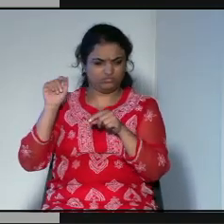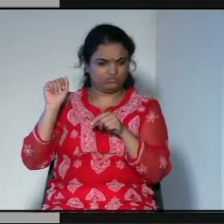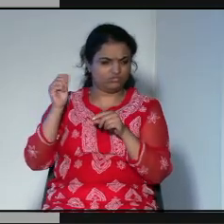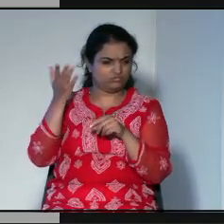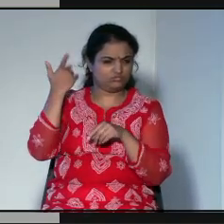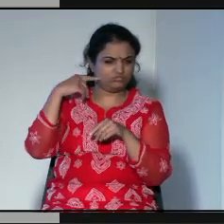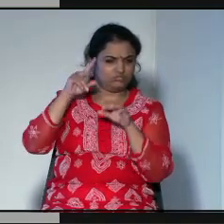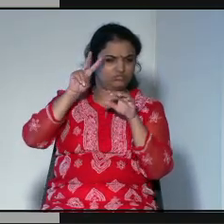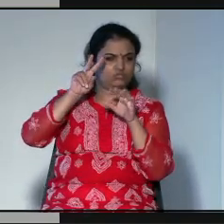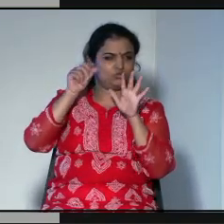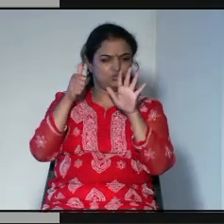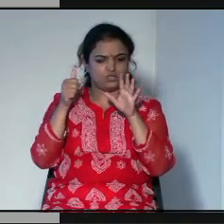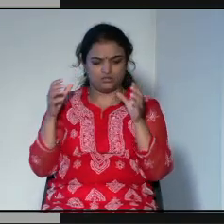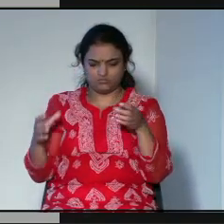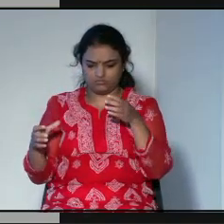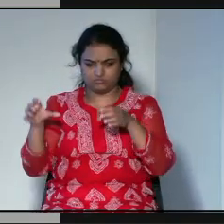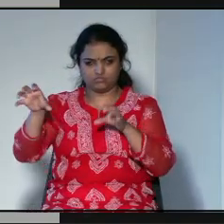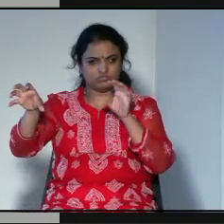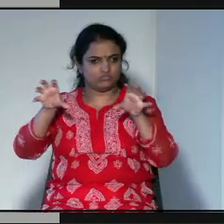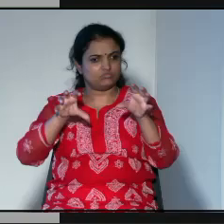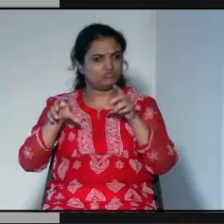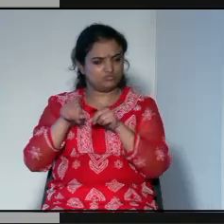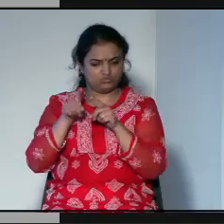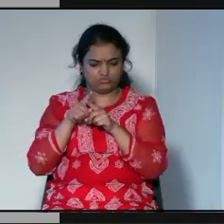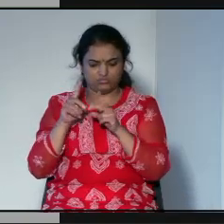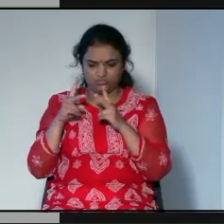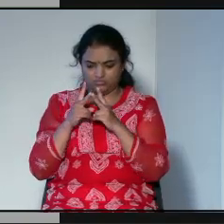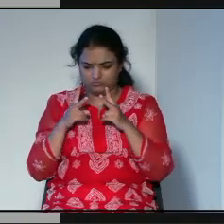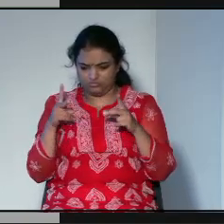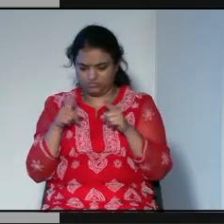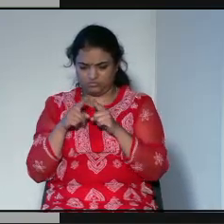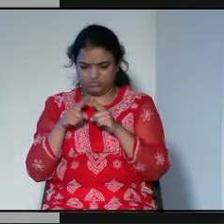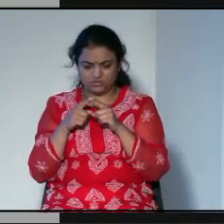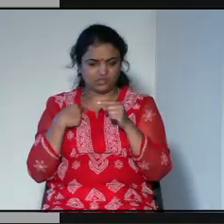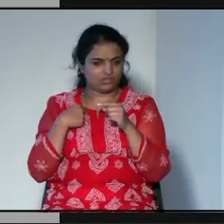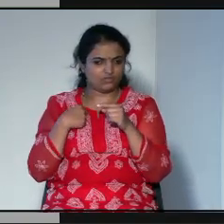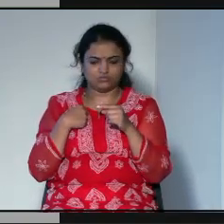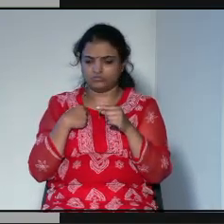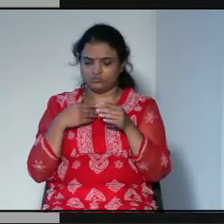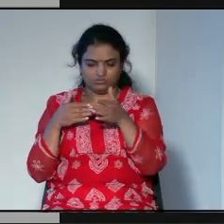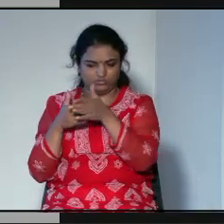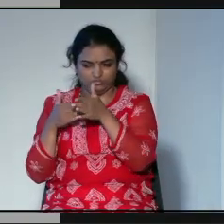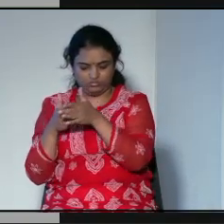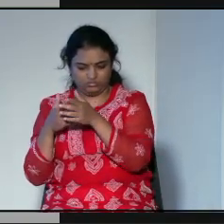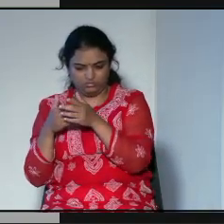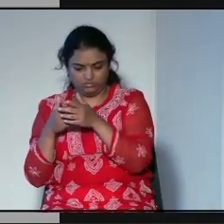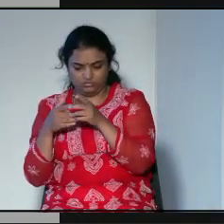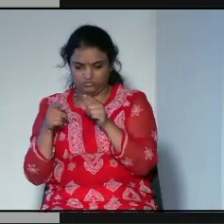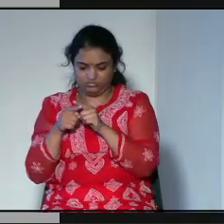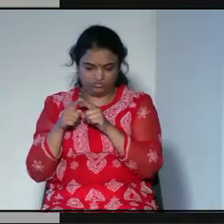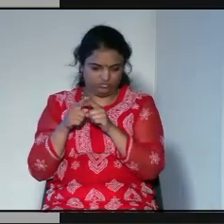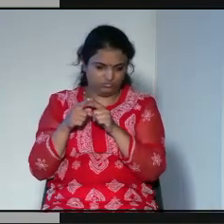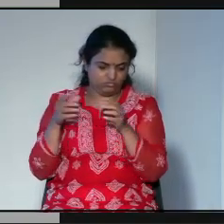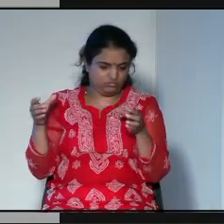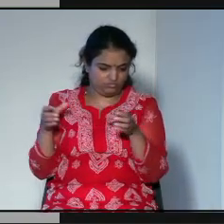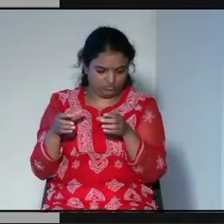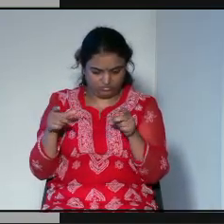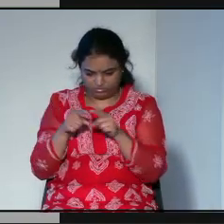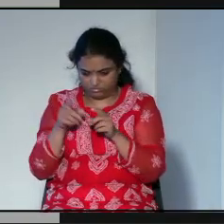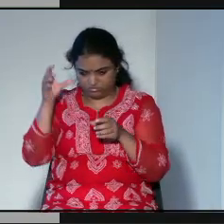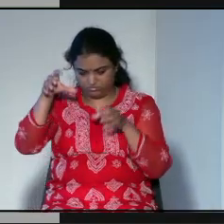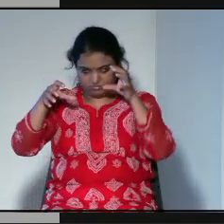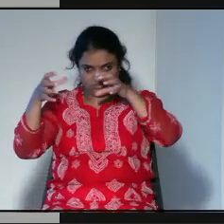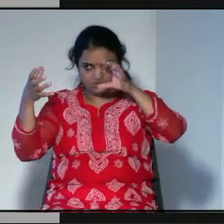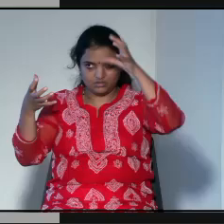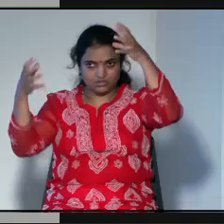26 parts, it confronted her with some of her greatest challenges of funds, constructions, and multi-sectional